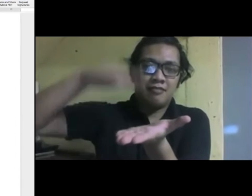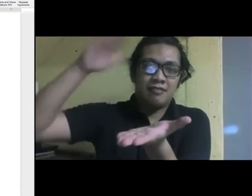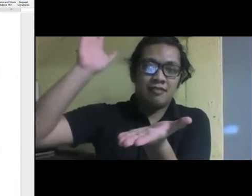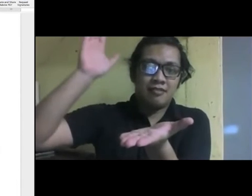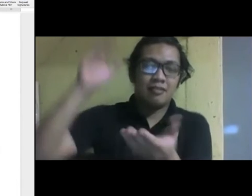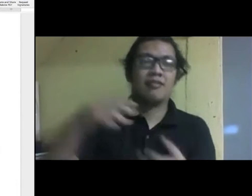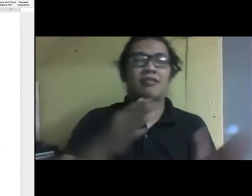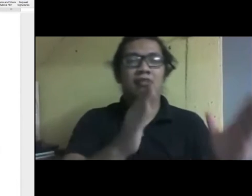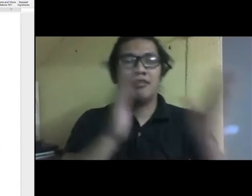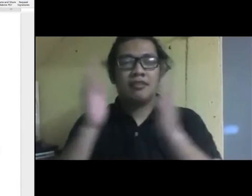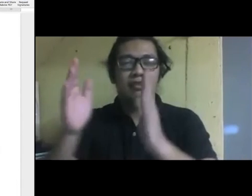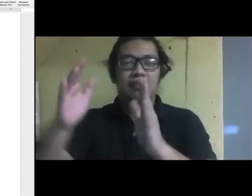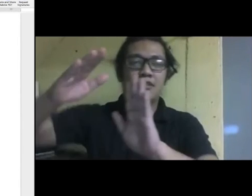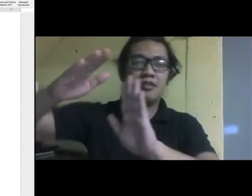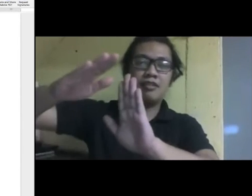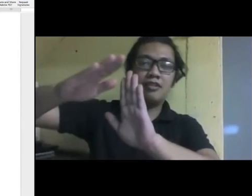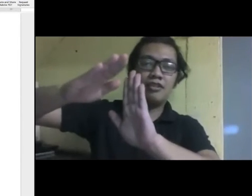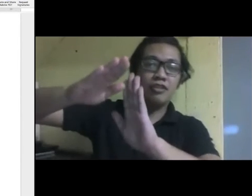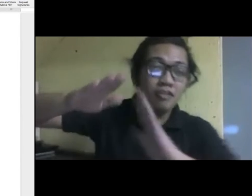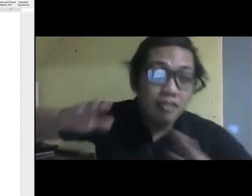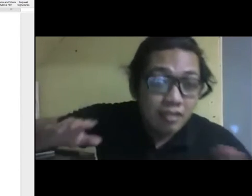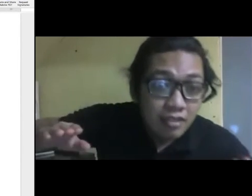Expensive. Mm-hmm.